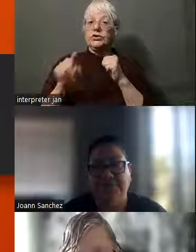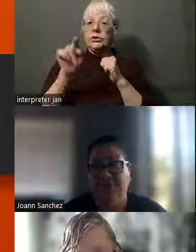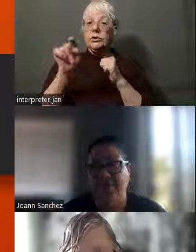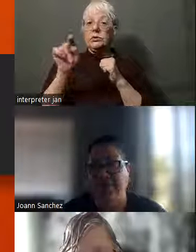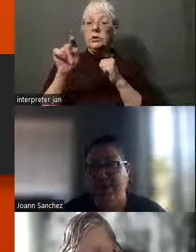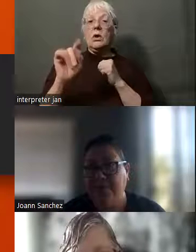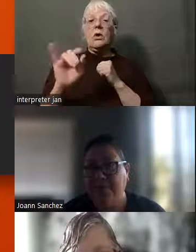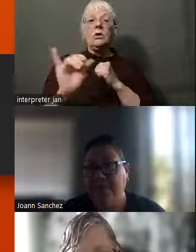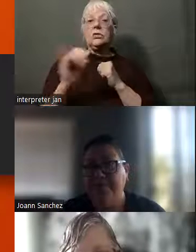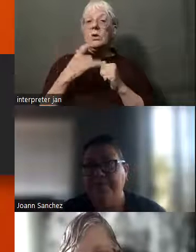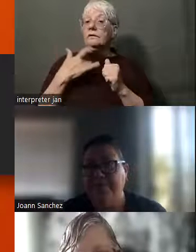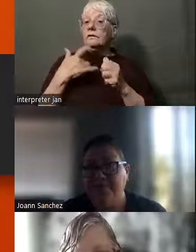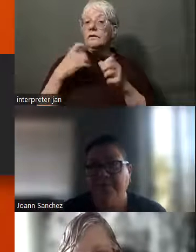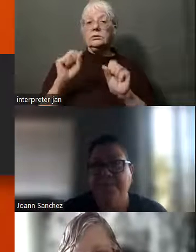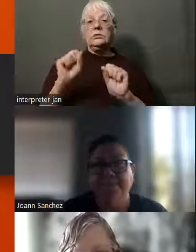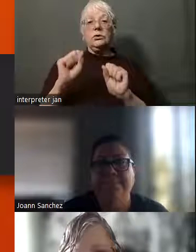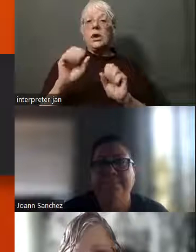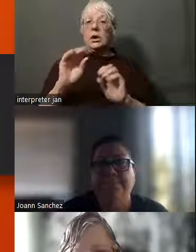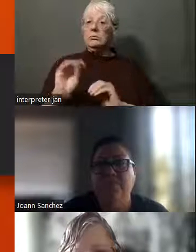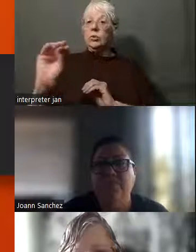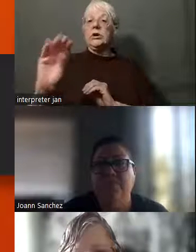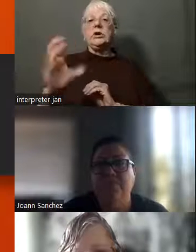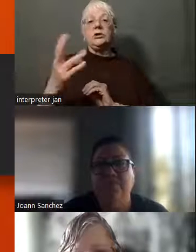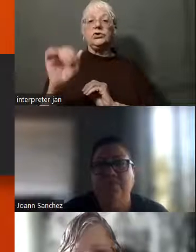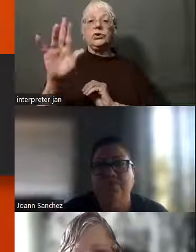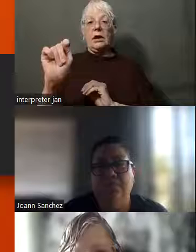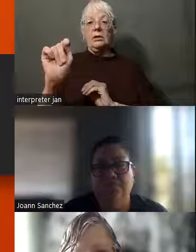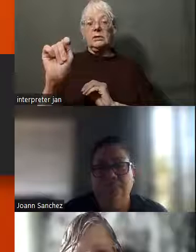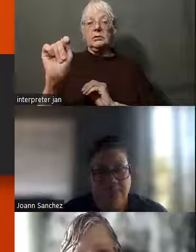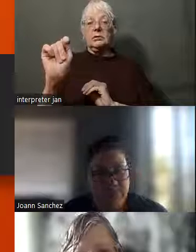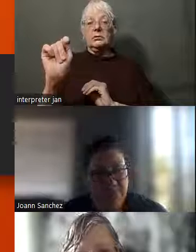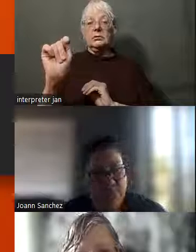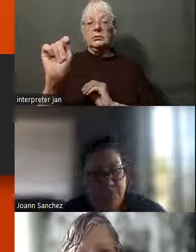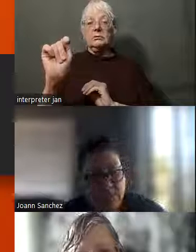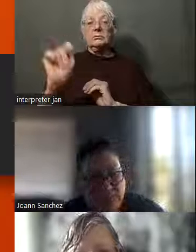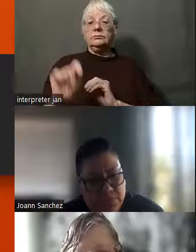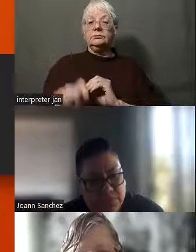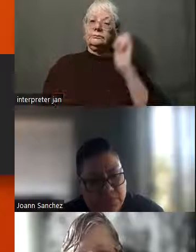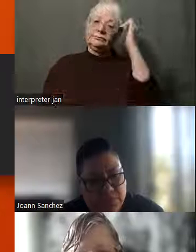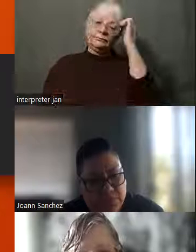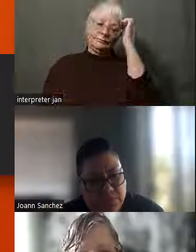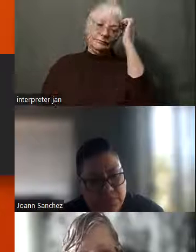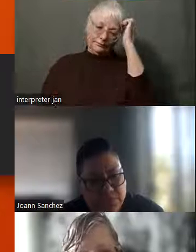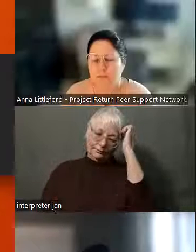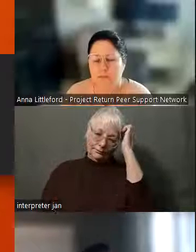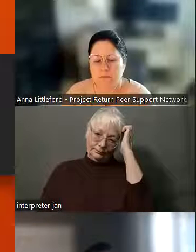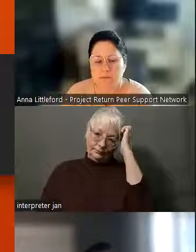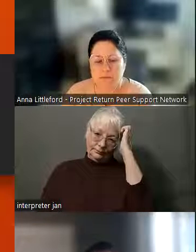free to put it in the chat.